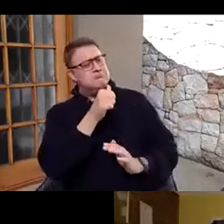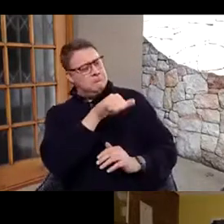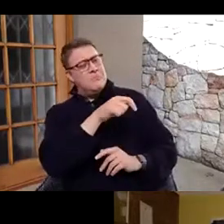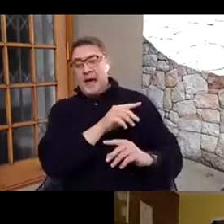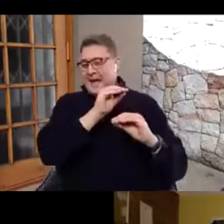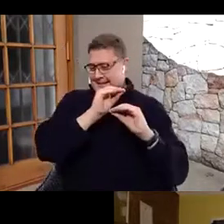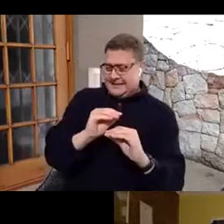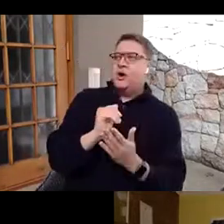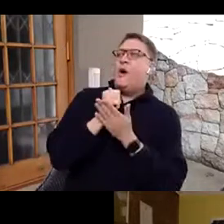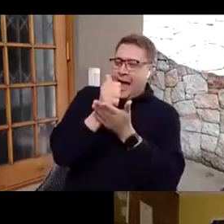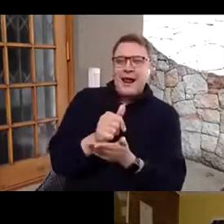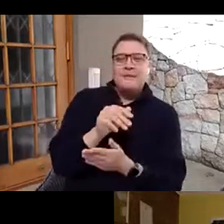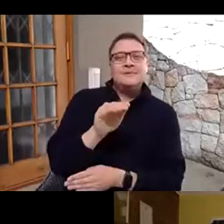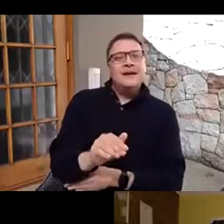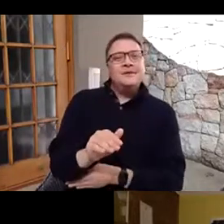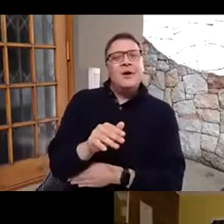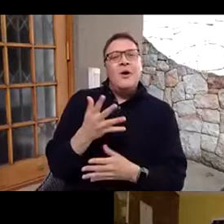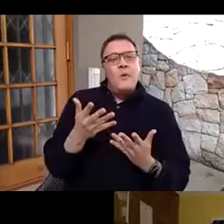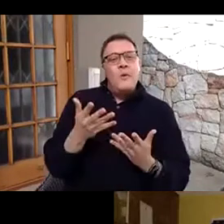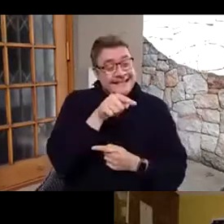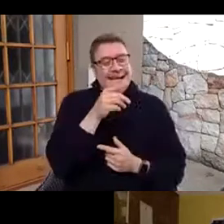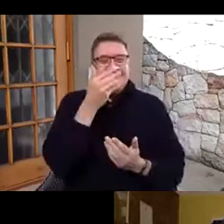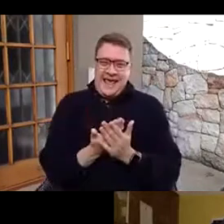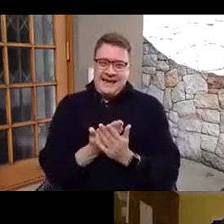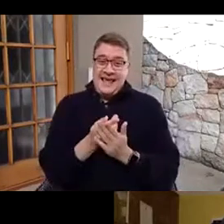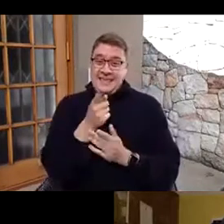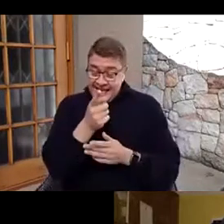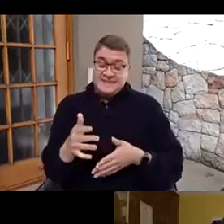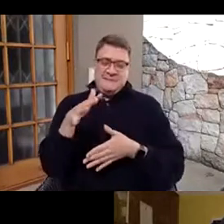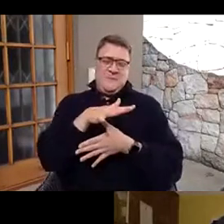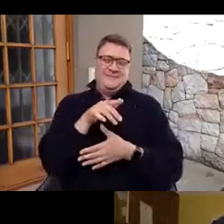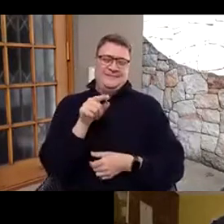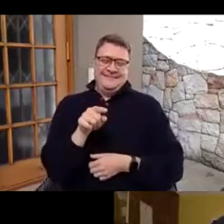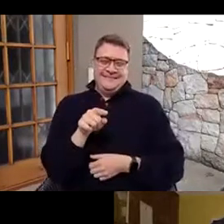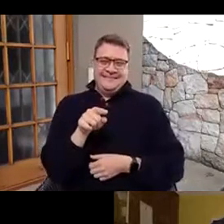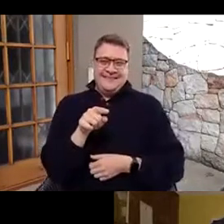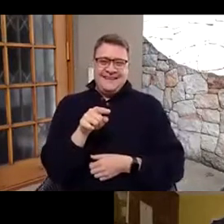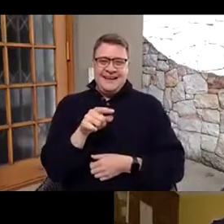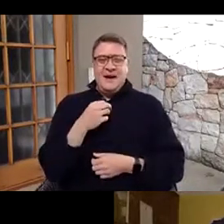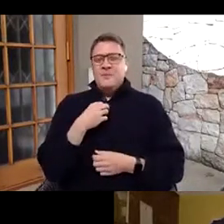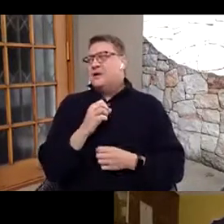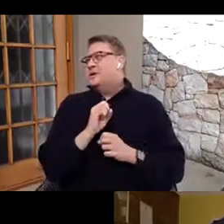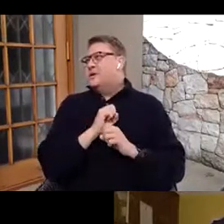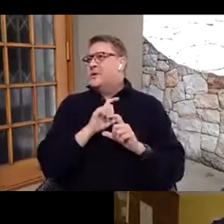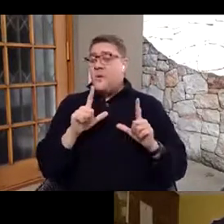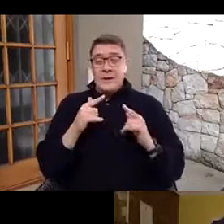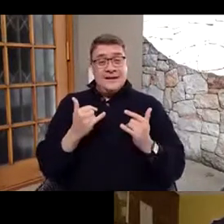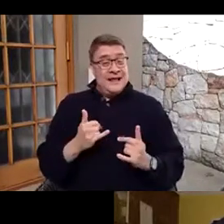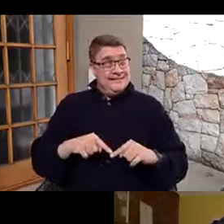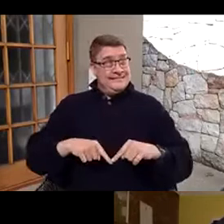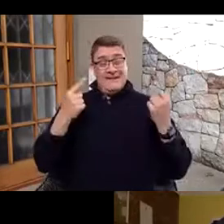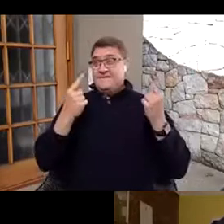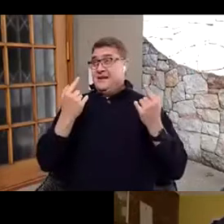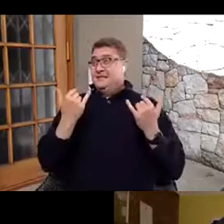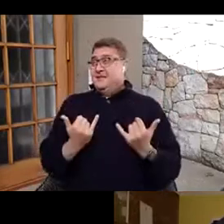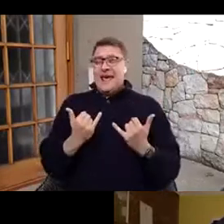kid where he or she needs to. And that's the most important part. And that's really cool that we all are so different today. And we all have different